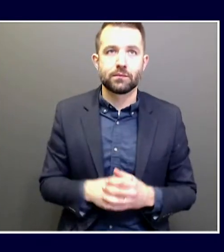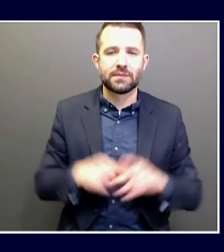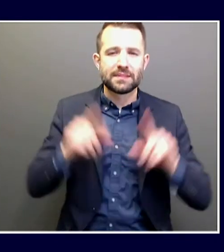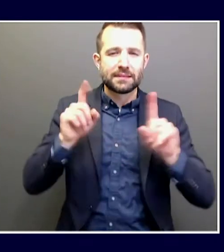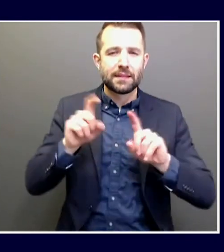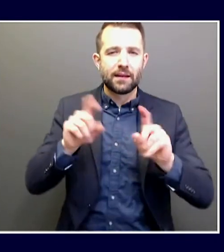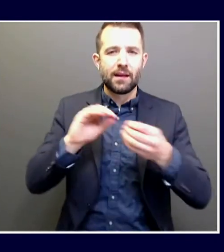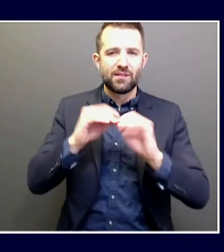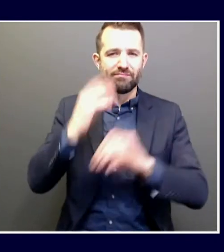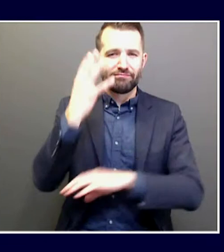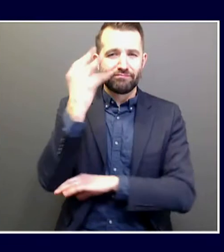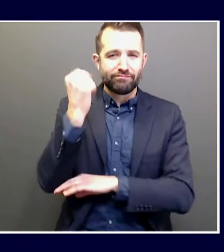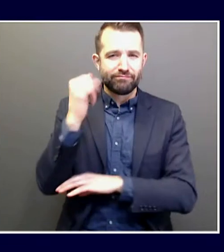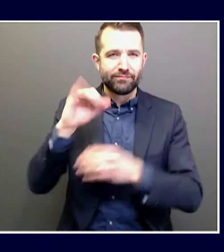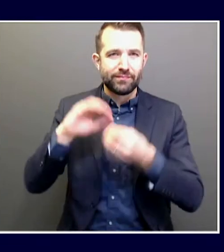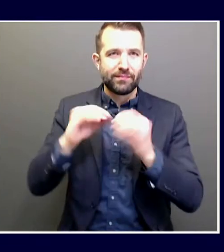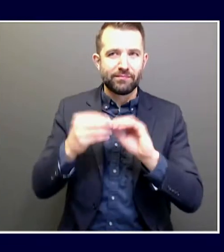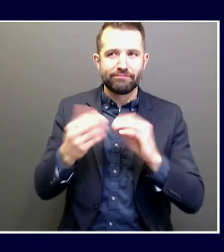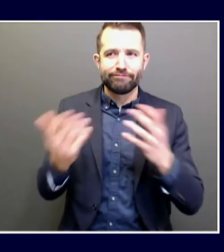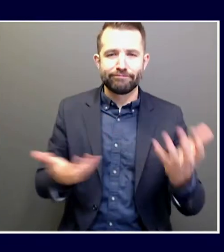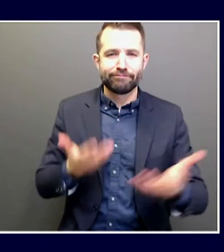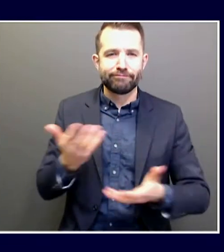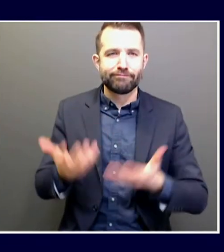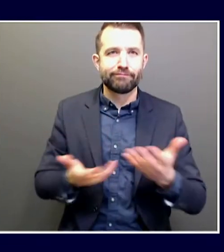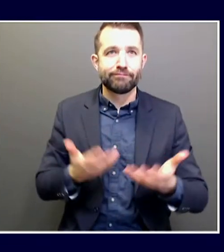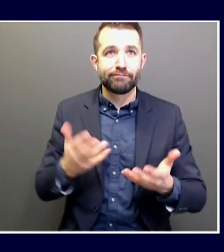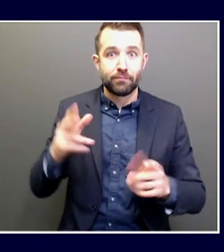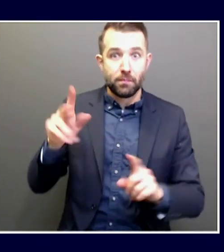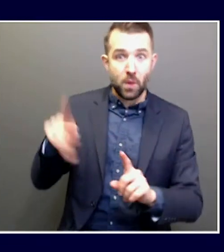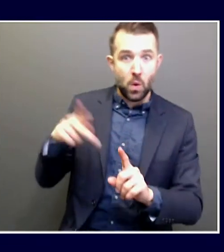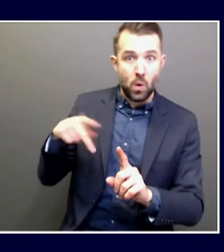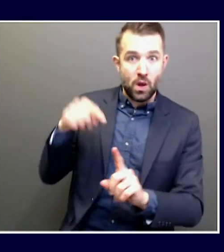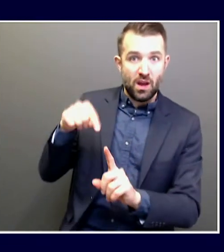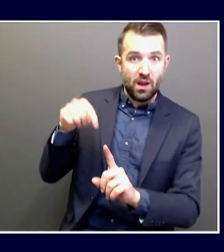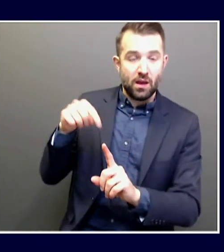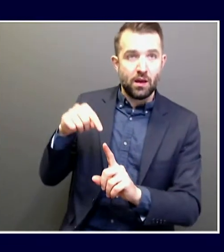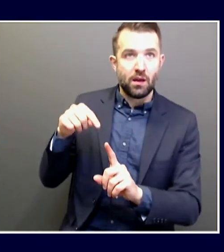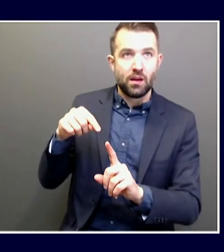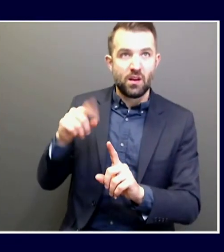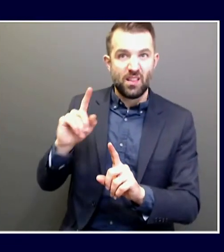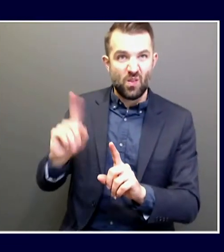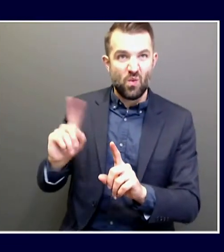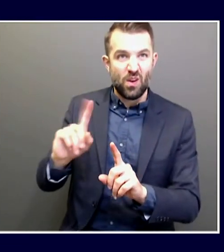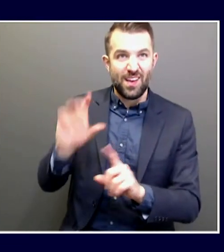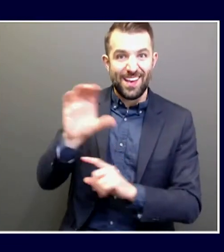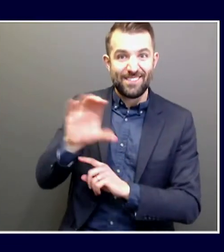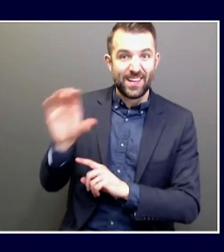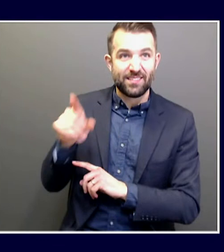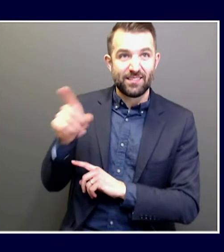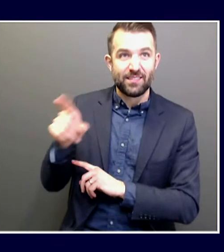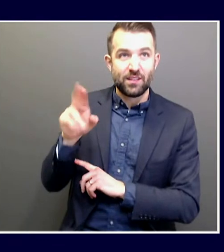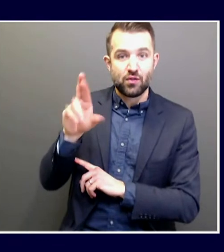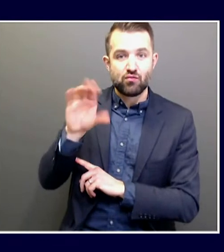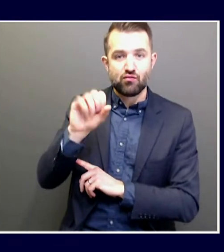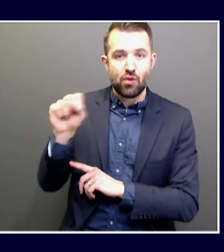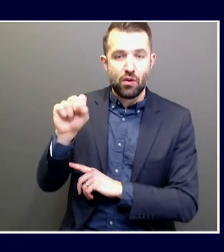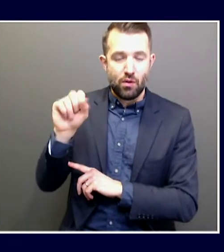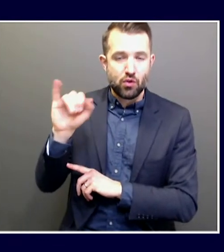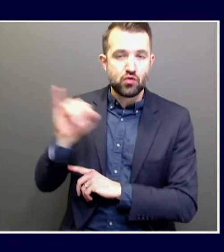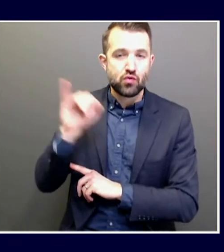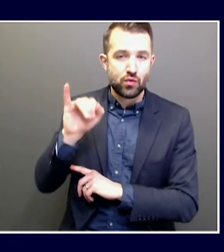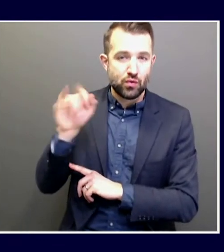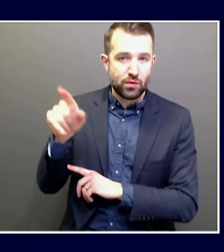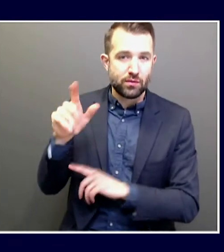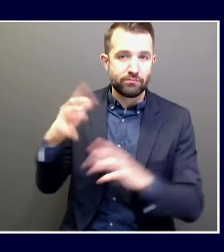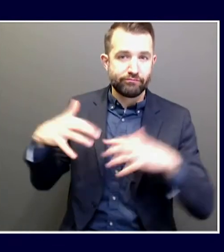that. But already in Portland at the Cross Insurance Arena, there are the only available appointments aren't